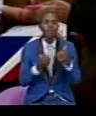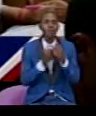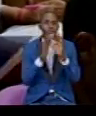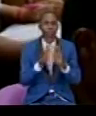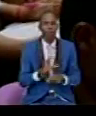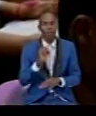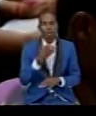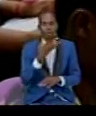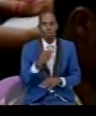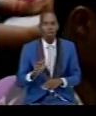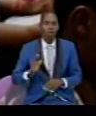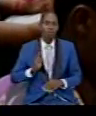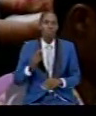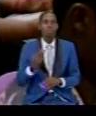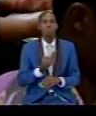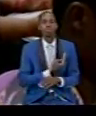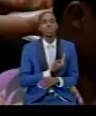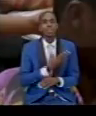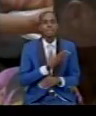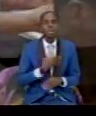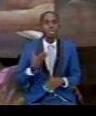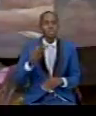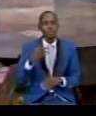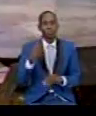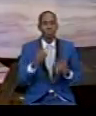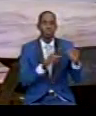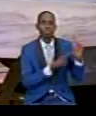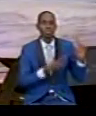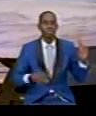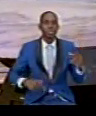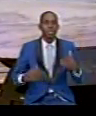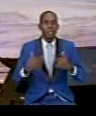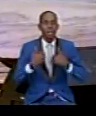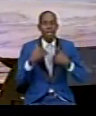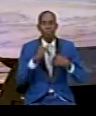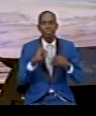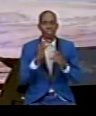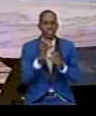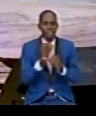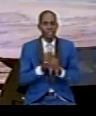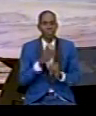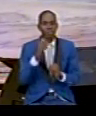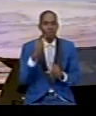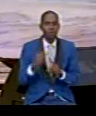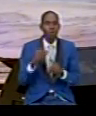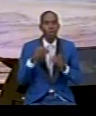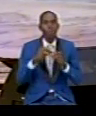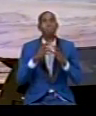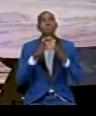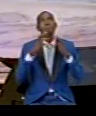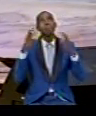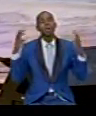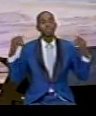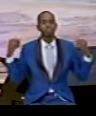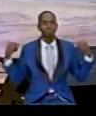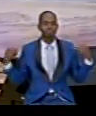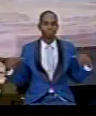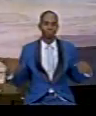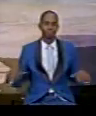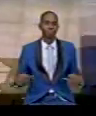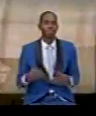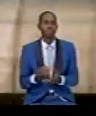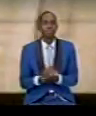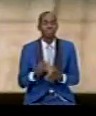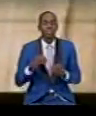followers or for us and of the Lord have you received the word emerge Affliction